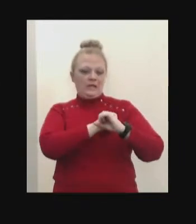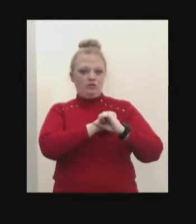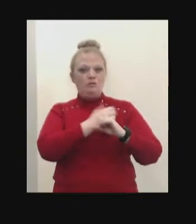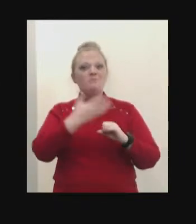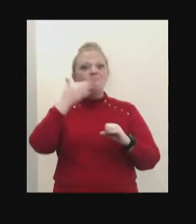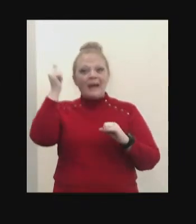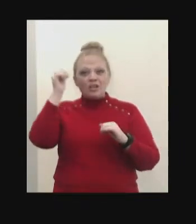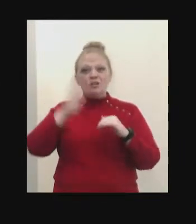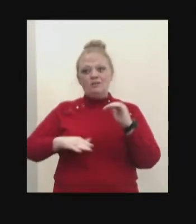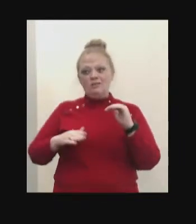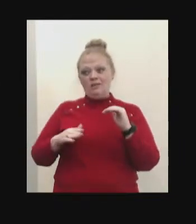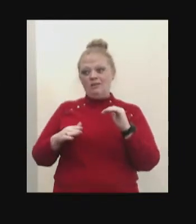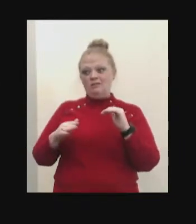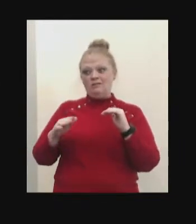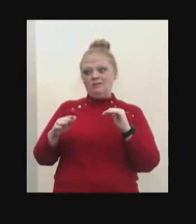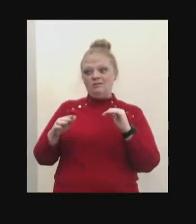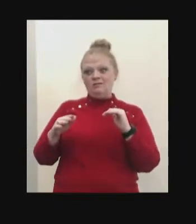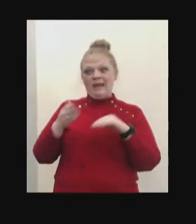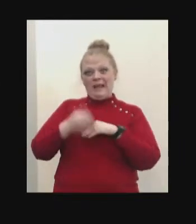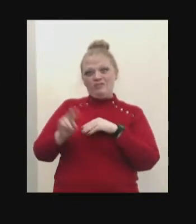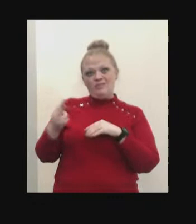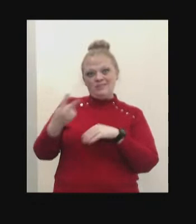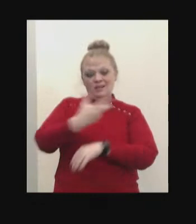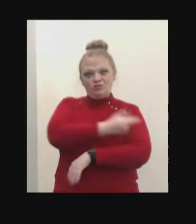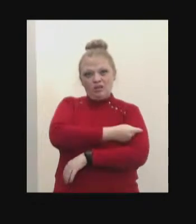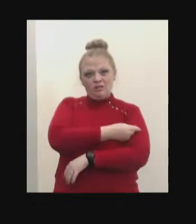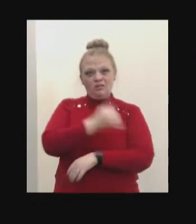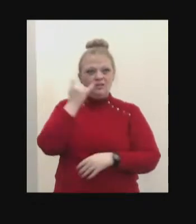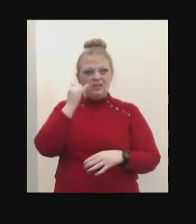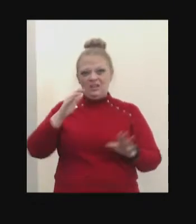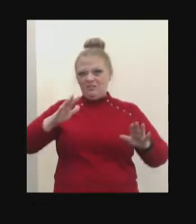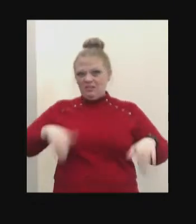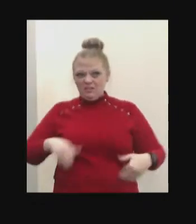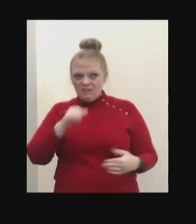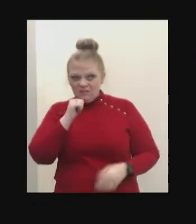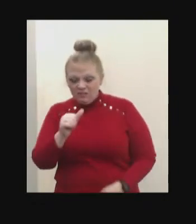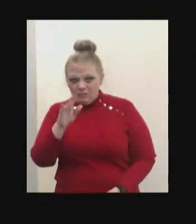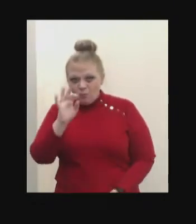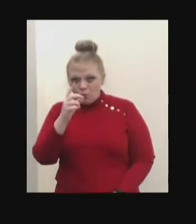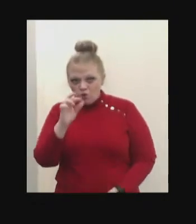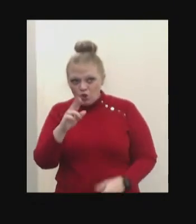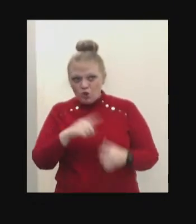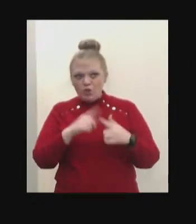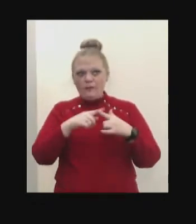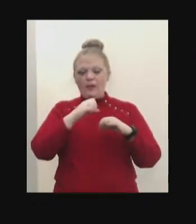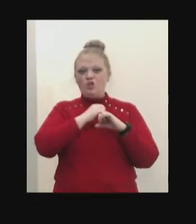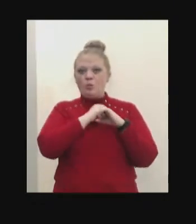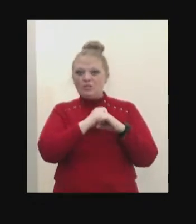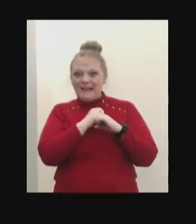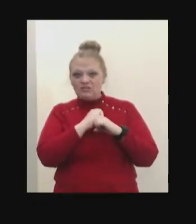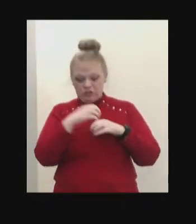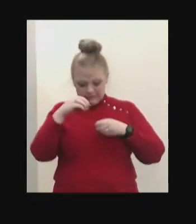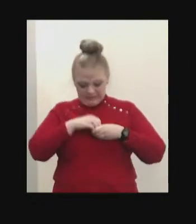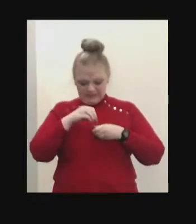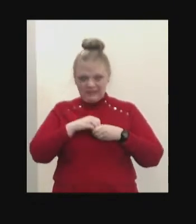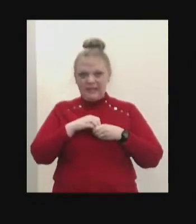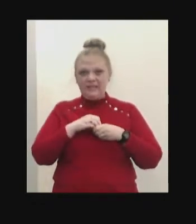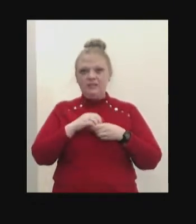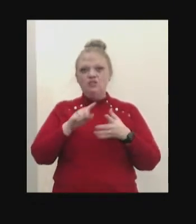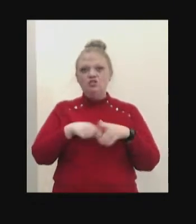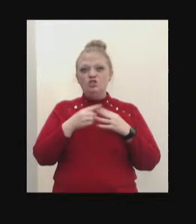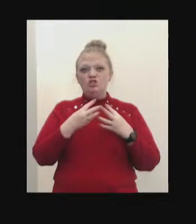the second dose. If you don't get the booster, though, your protection is waning. If you had the Johnson &